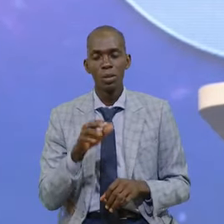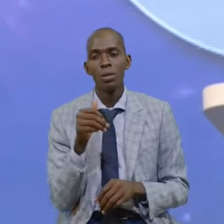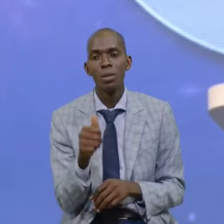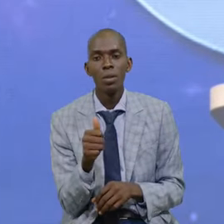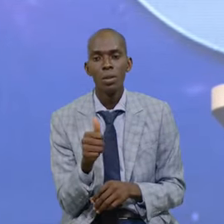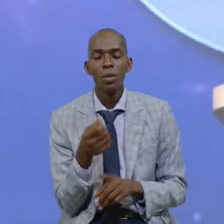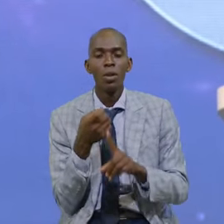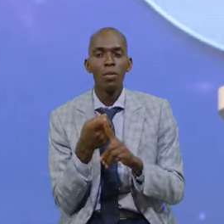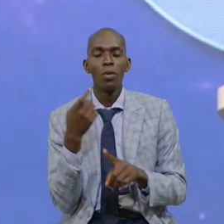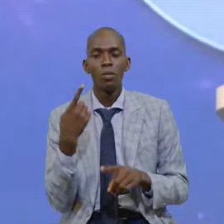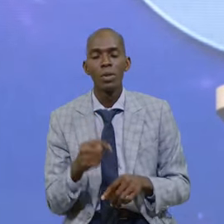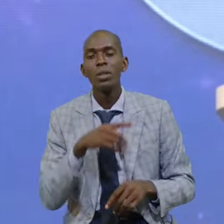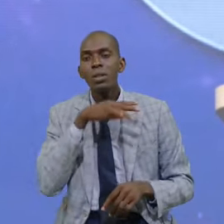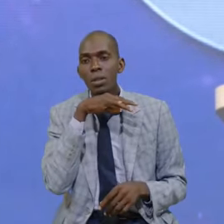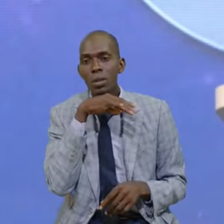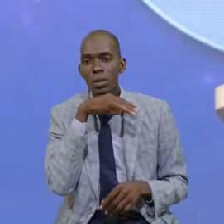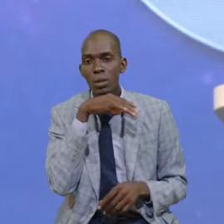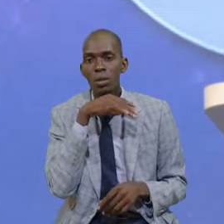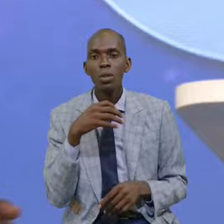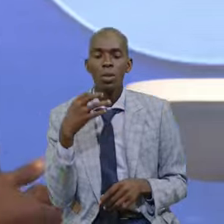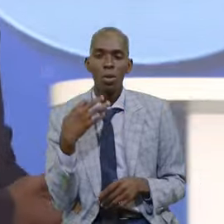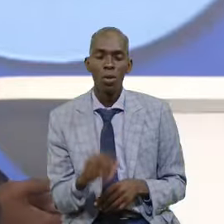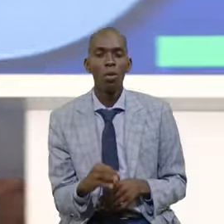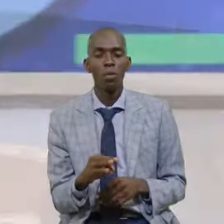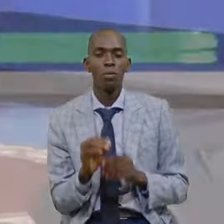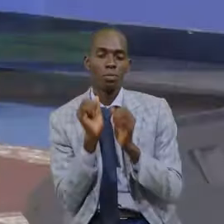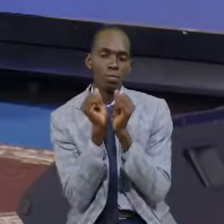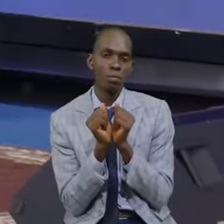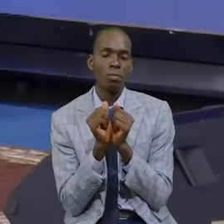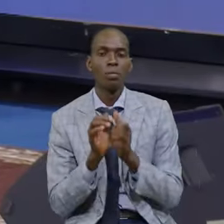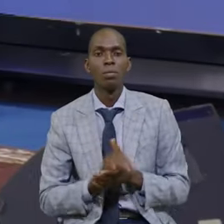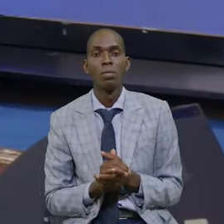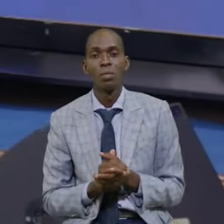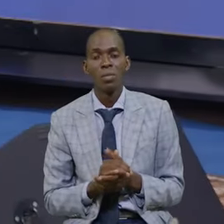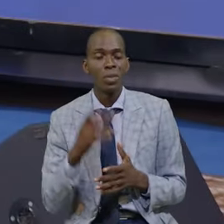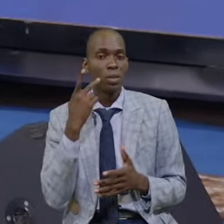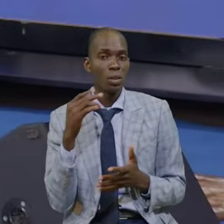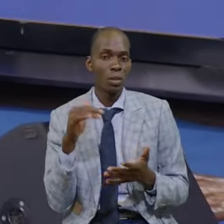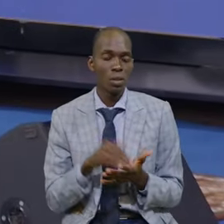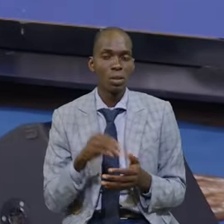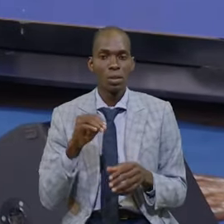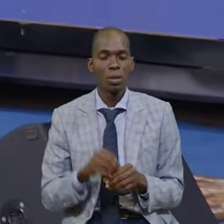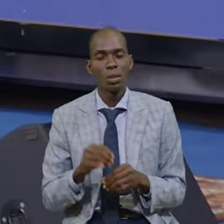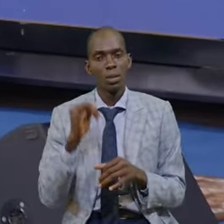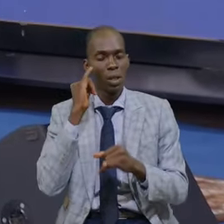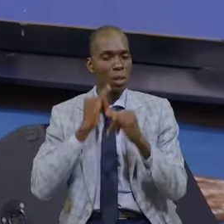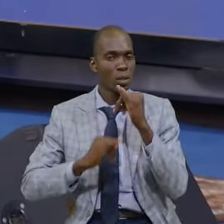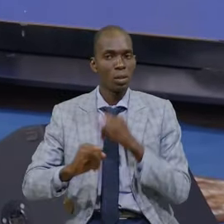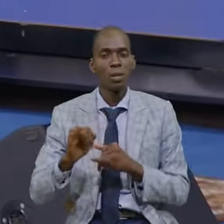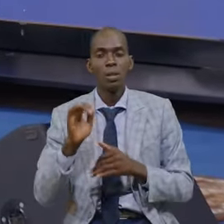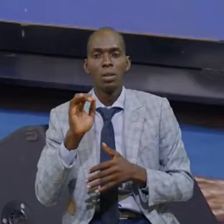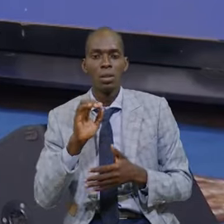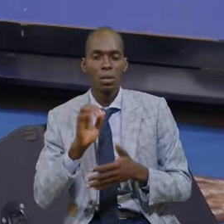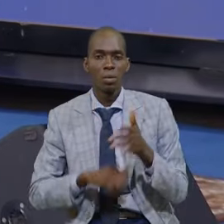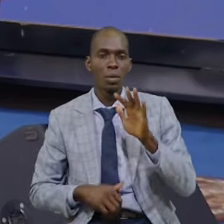the dirt of captivity. Look at that again in Isaiah chapter 52